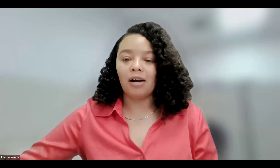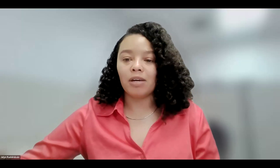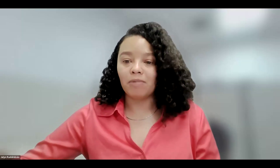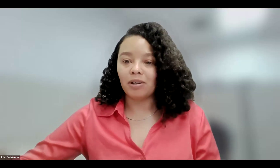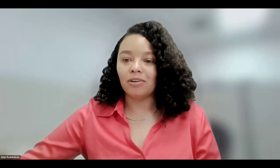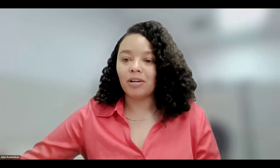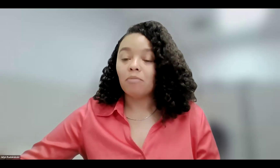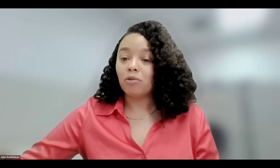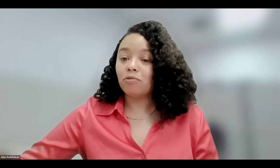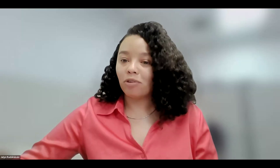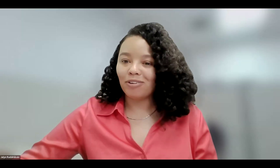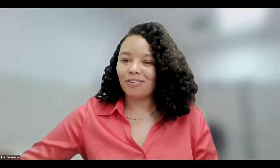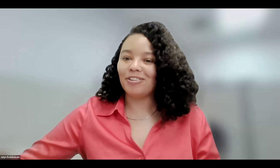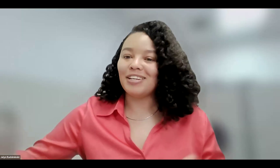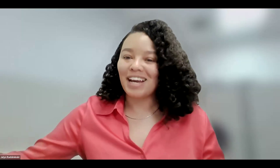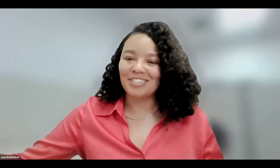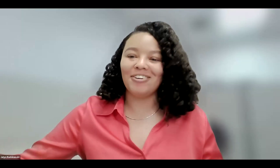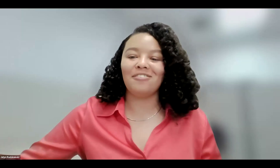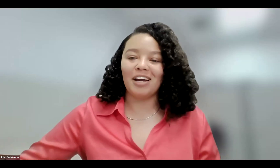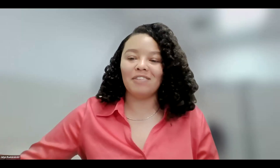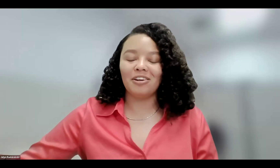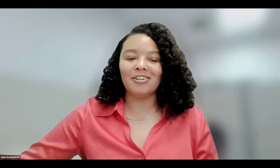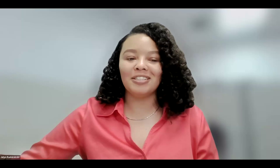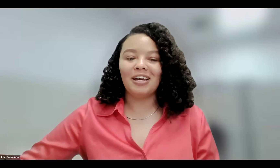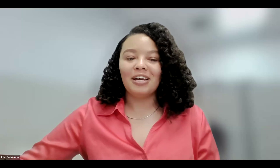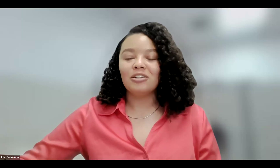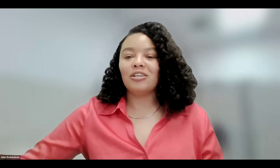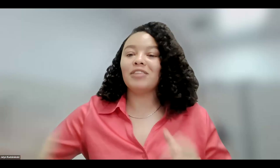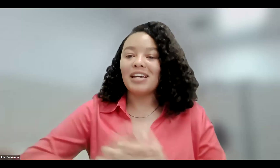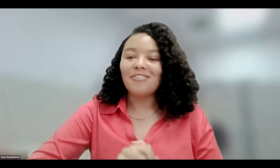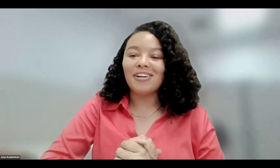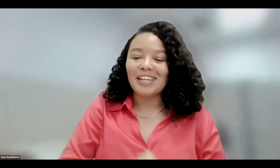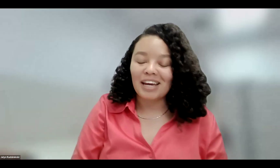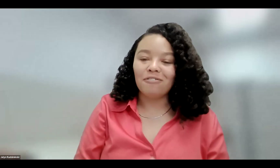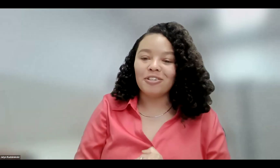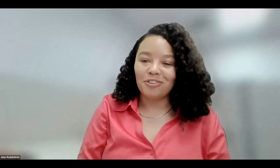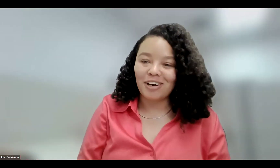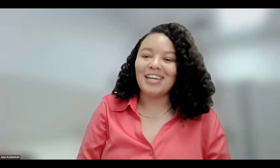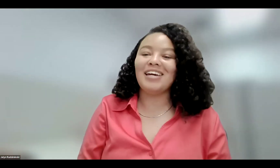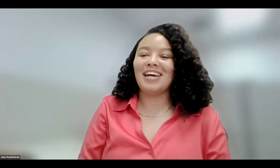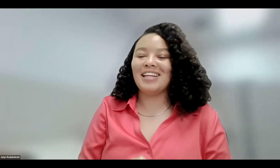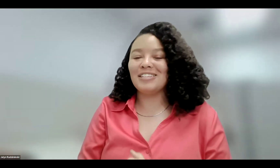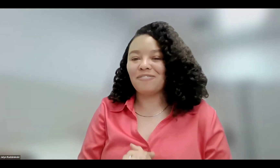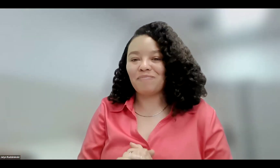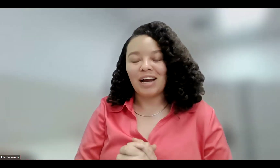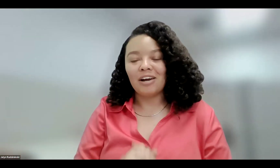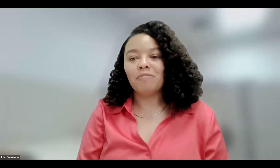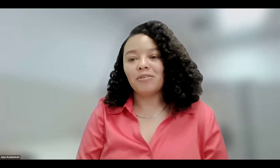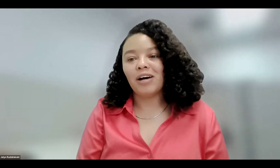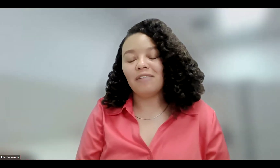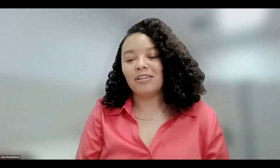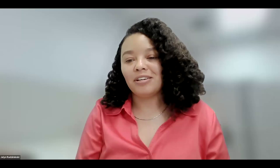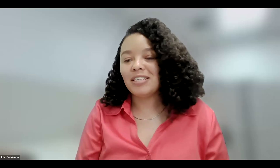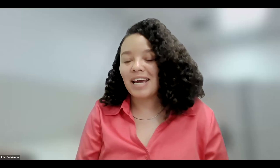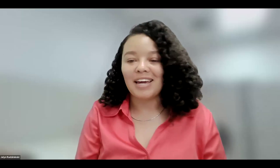about how we will move forward for the next 25 years. So thank you all again for joining, and I hope